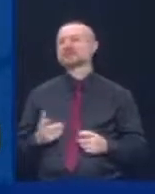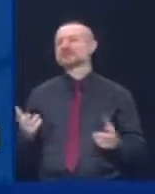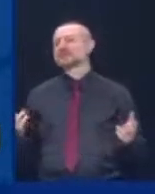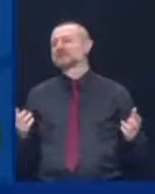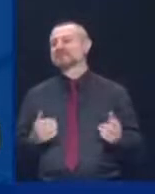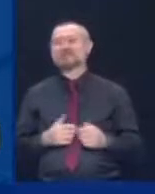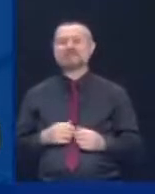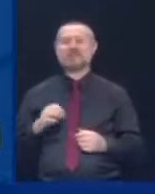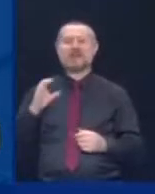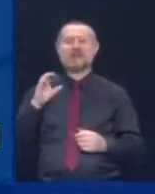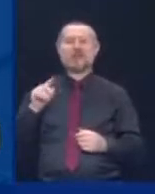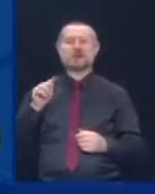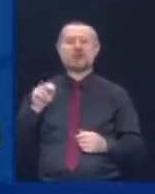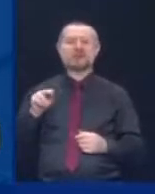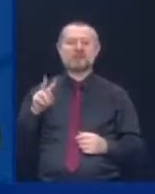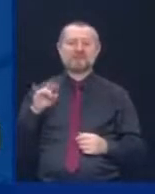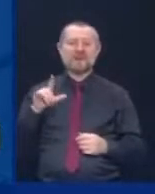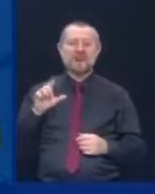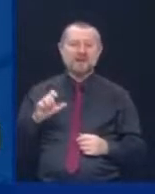5.8.